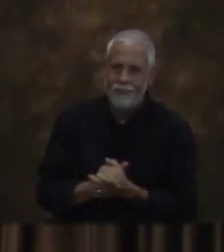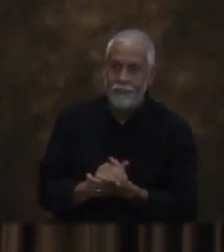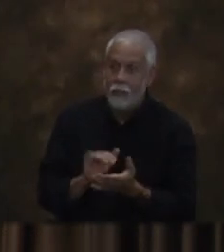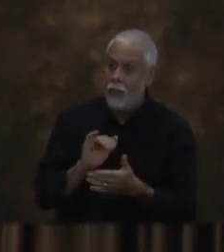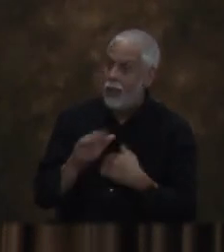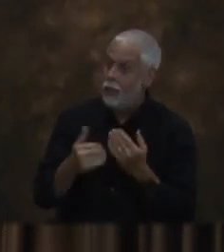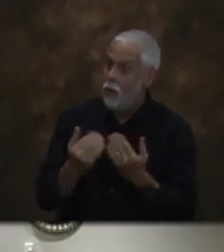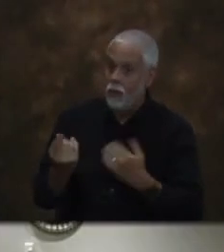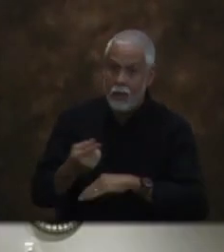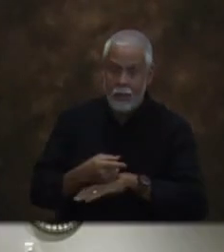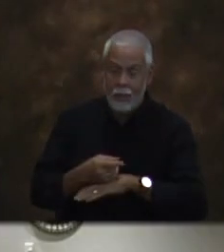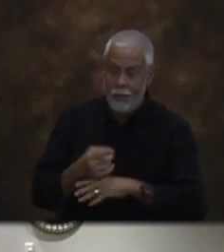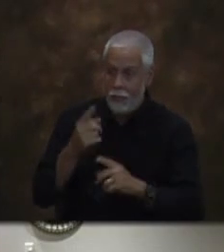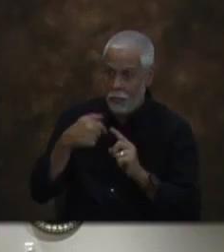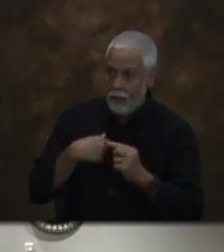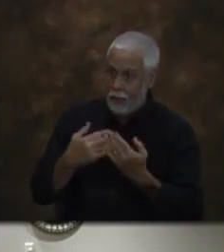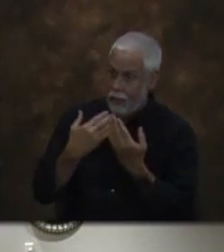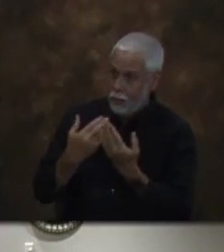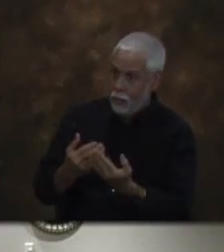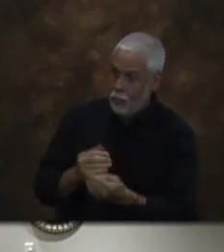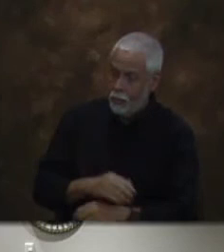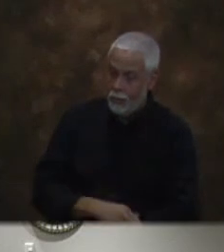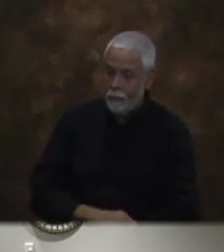And that's it for today for me.